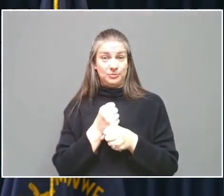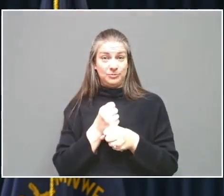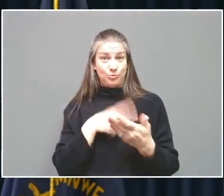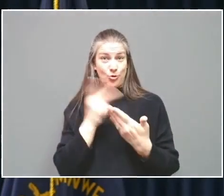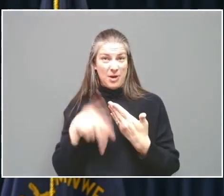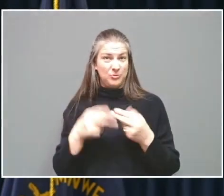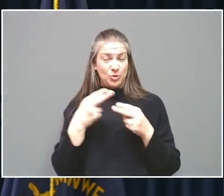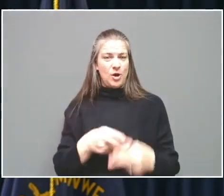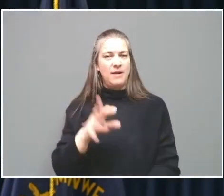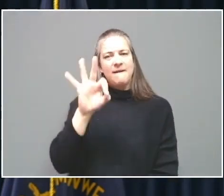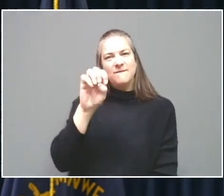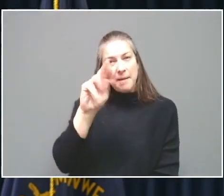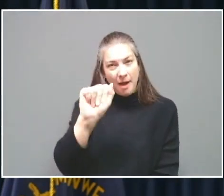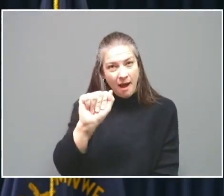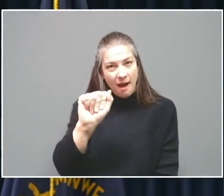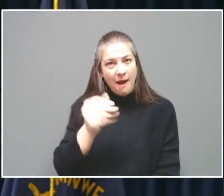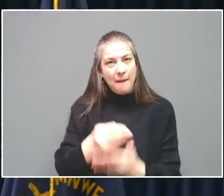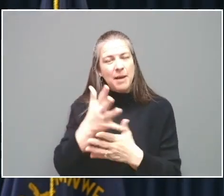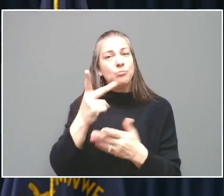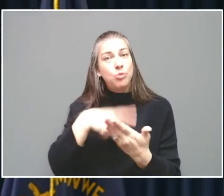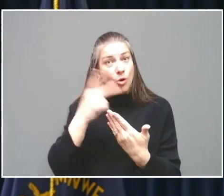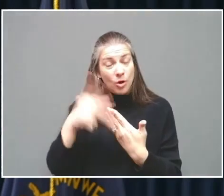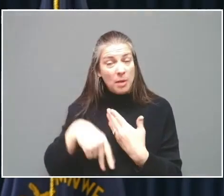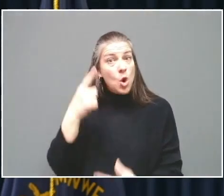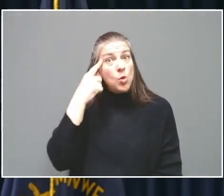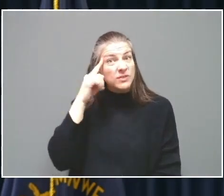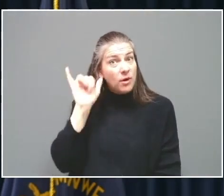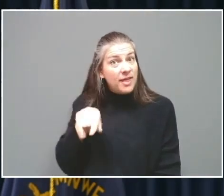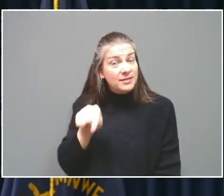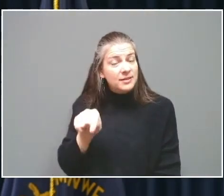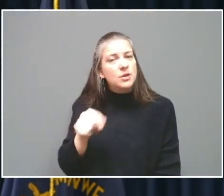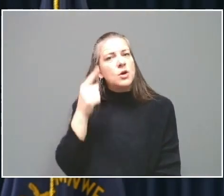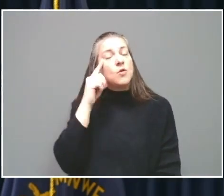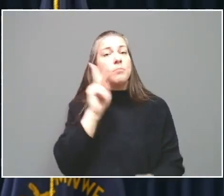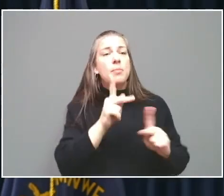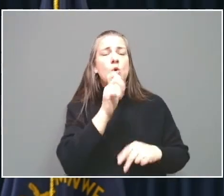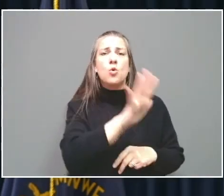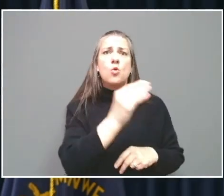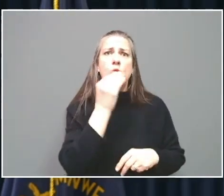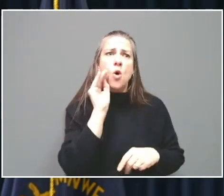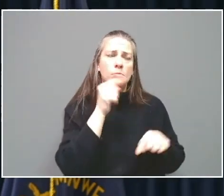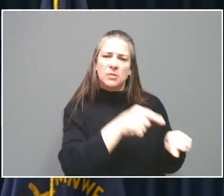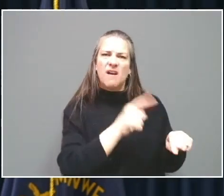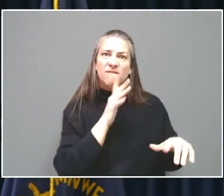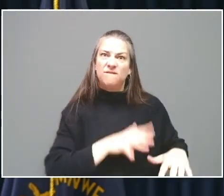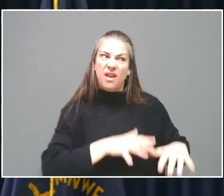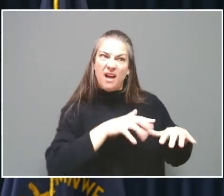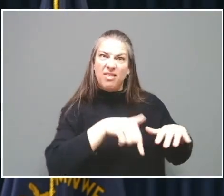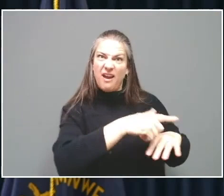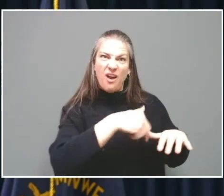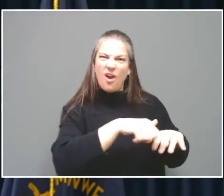program. The goal of this is to move folks that are in the floodplain out of it, because FEMA oftentimes won't reimburse